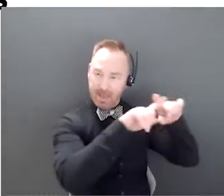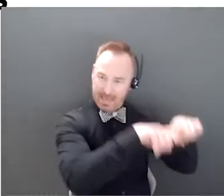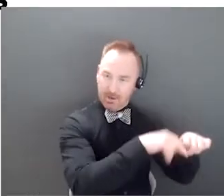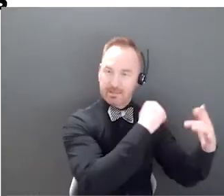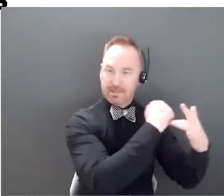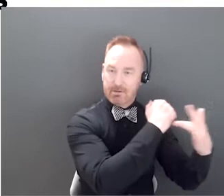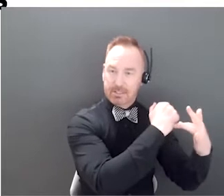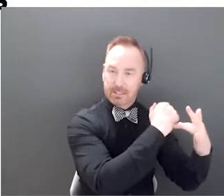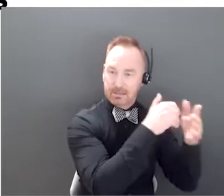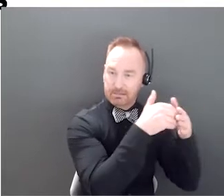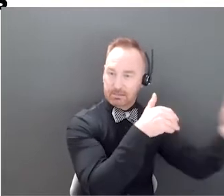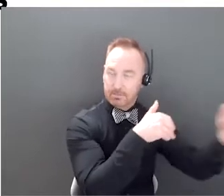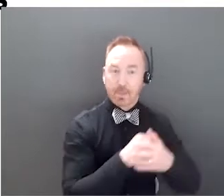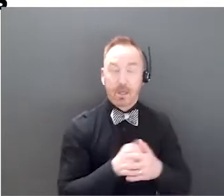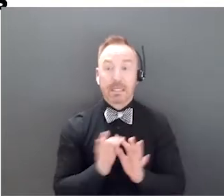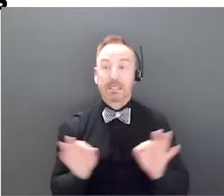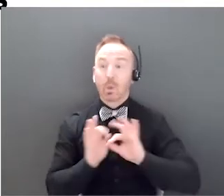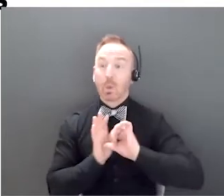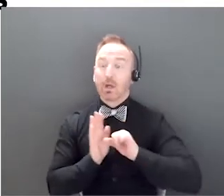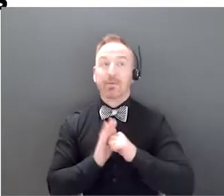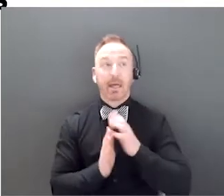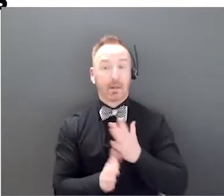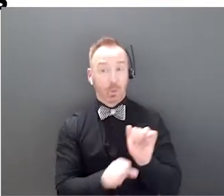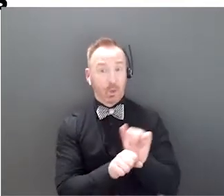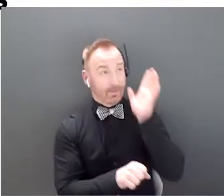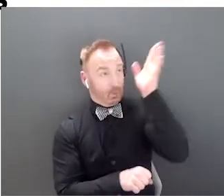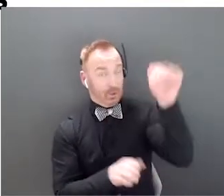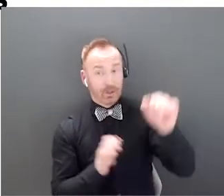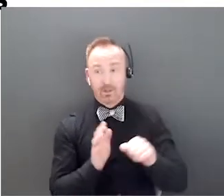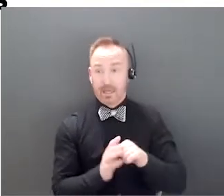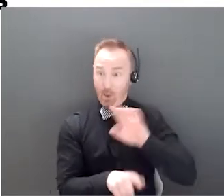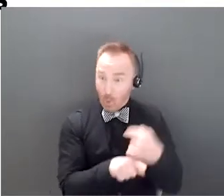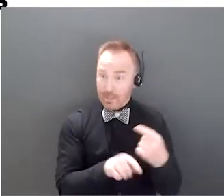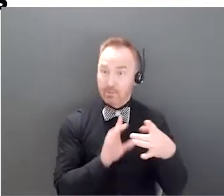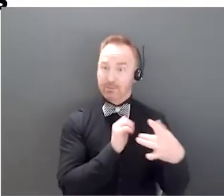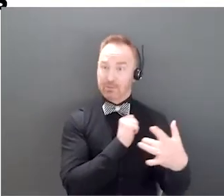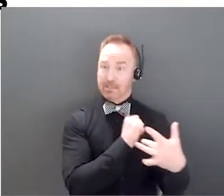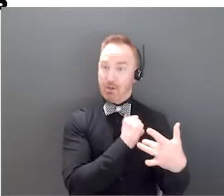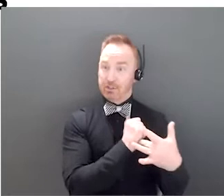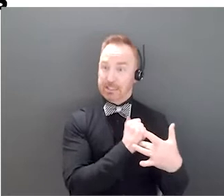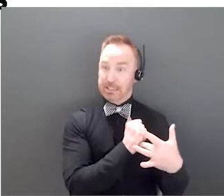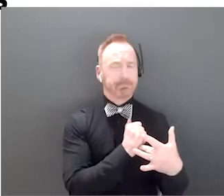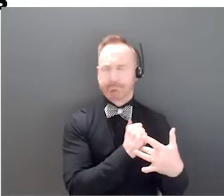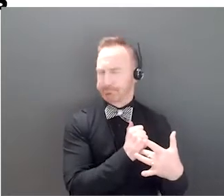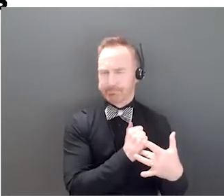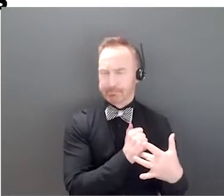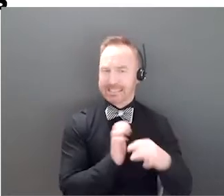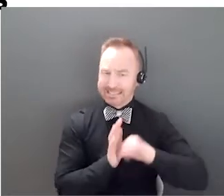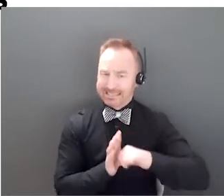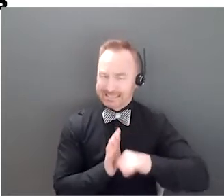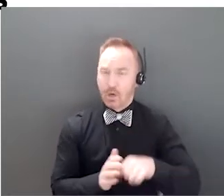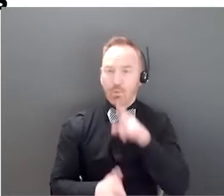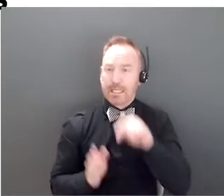It's important to highlight that the future of work is not just shaped by technology, a theme that I want to continue to reinforce. In our Horizon scan,